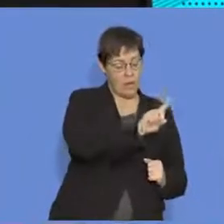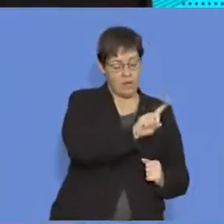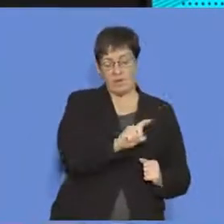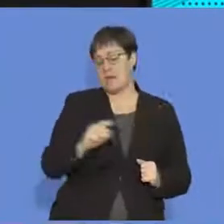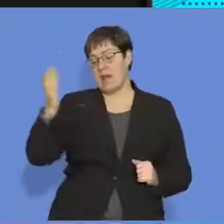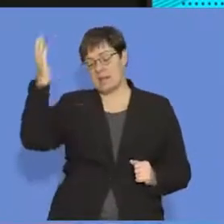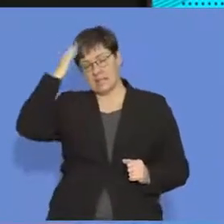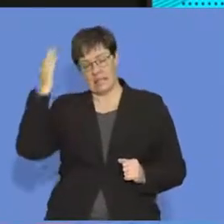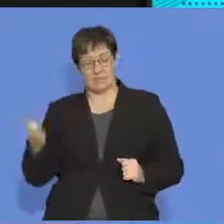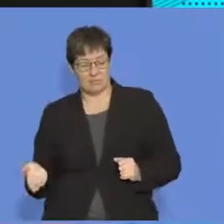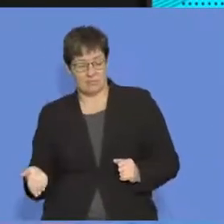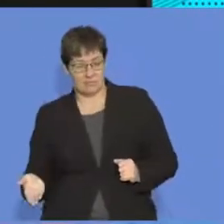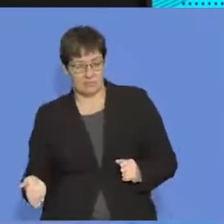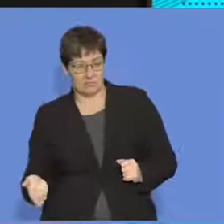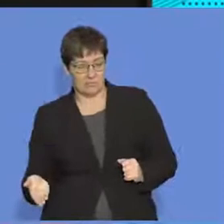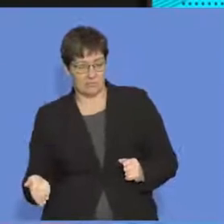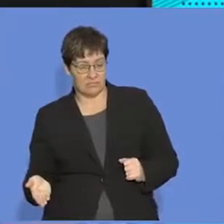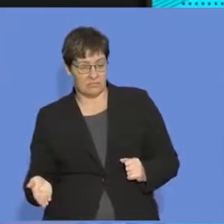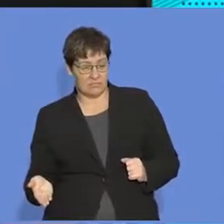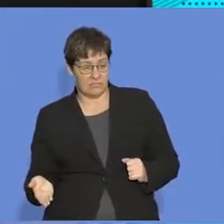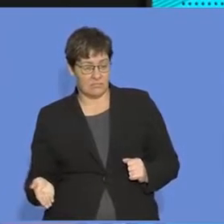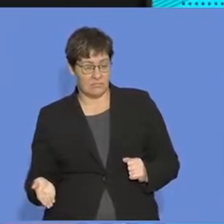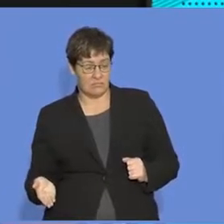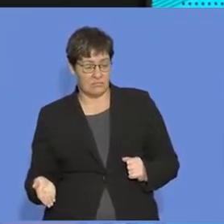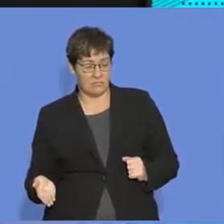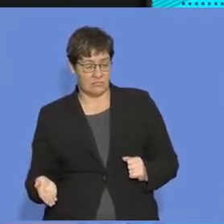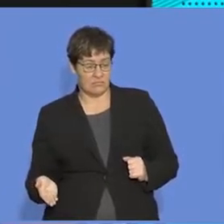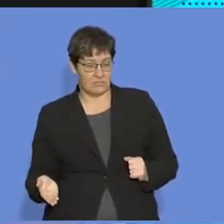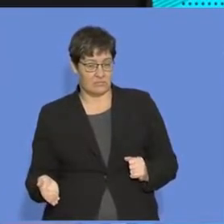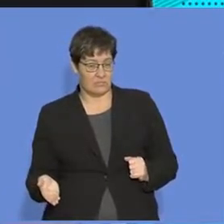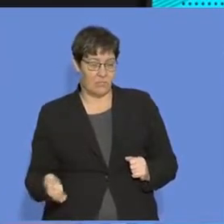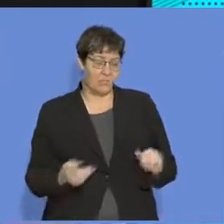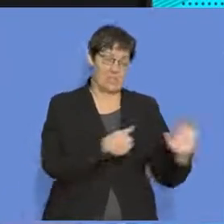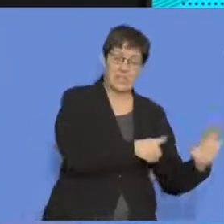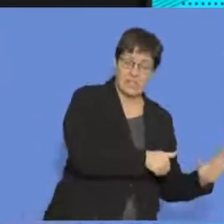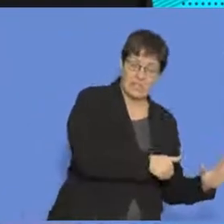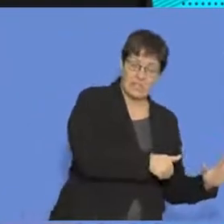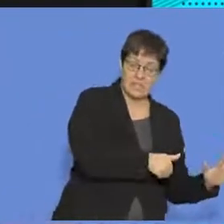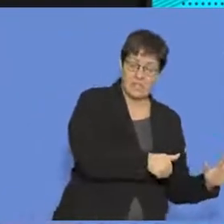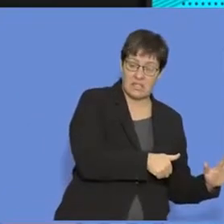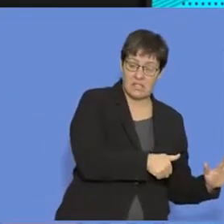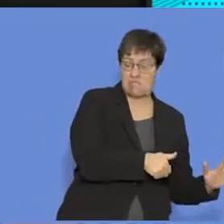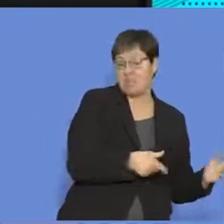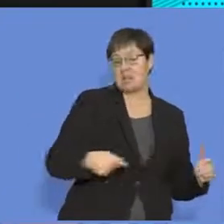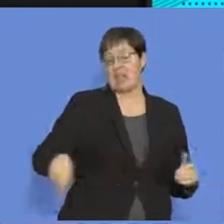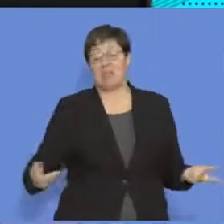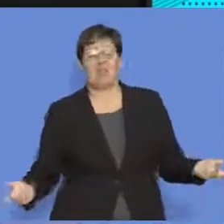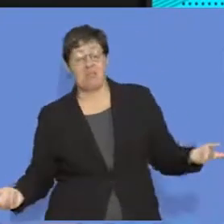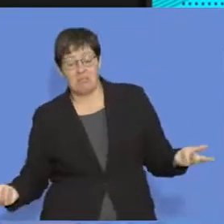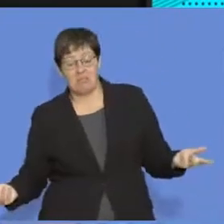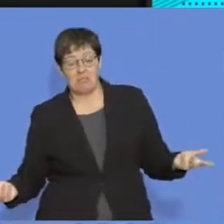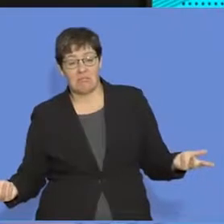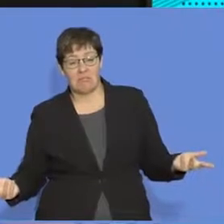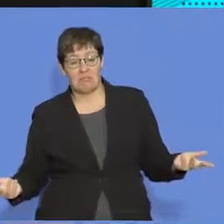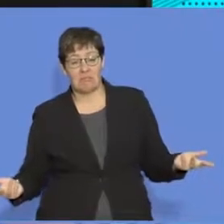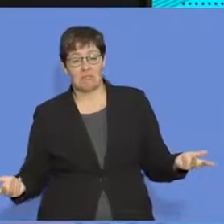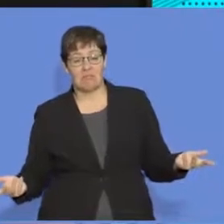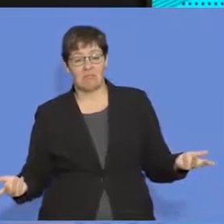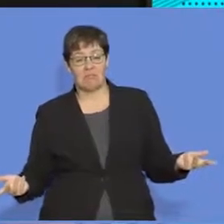tail. That's 1 possible outcome. We can have 6, probably what? A